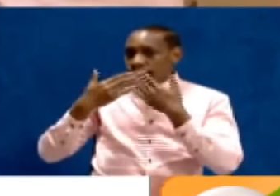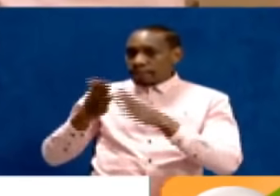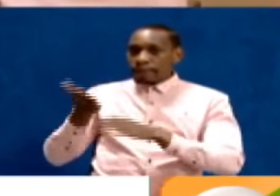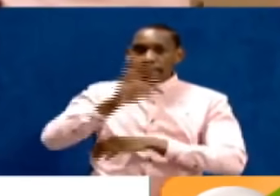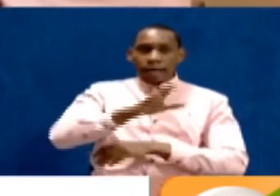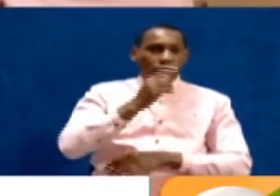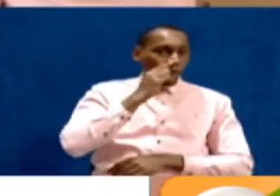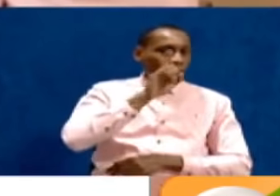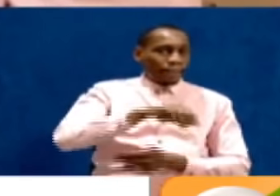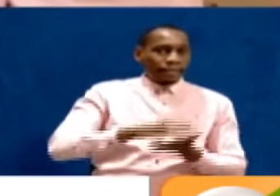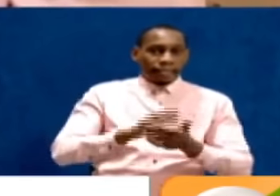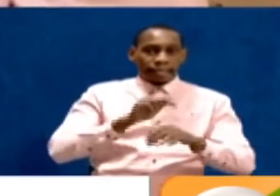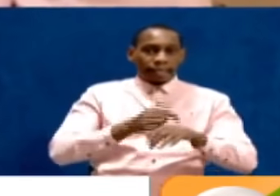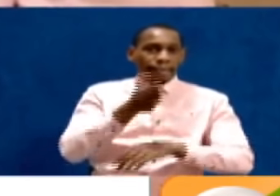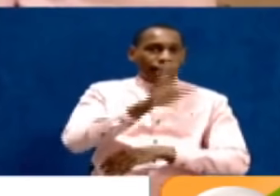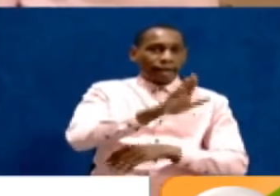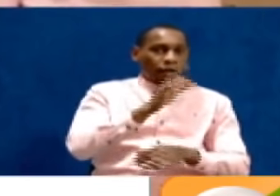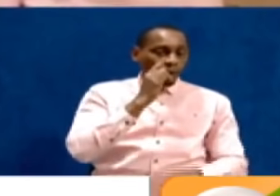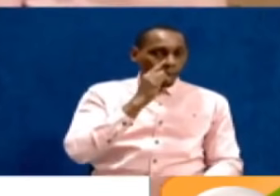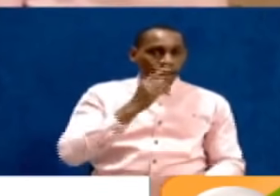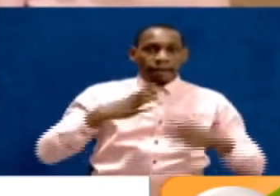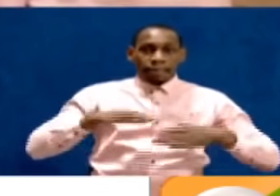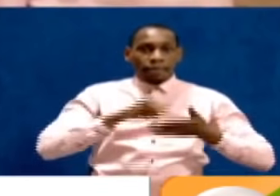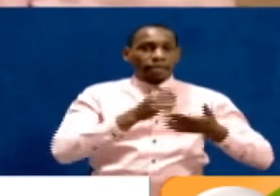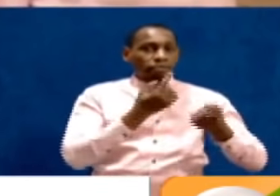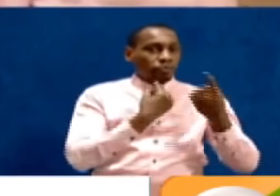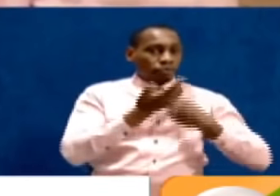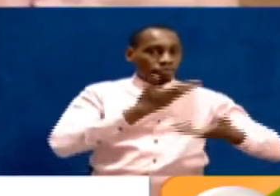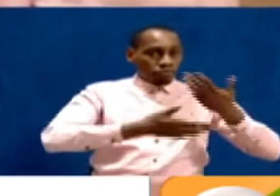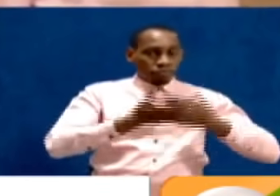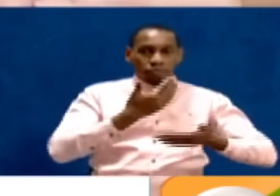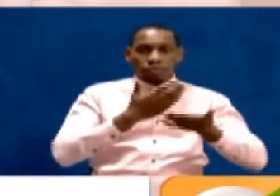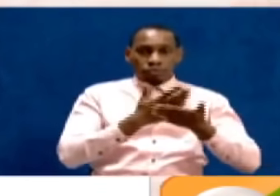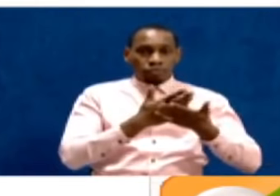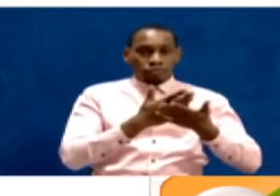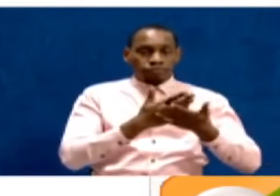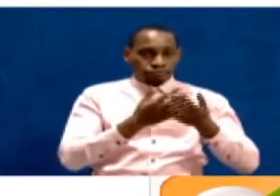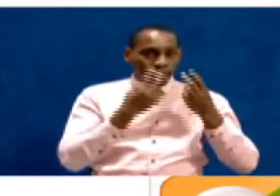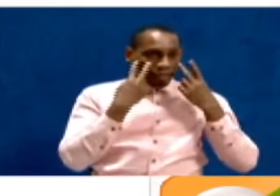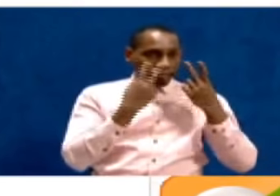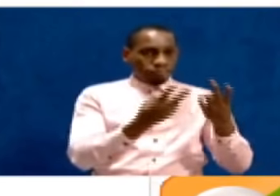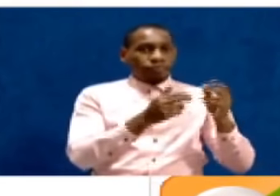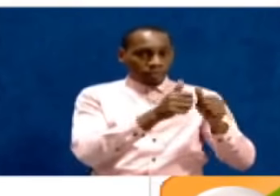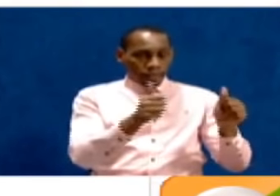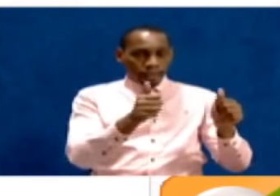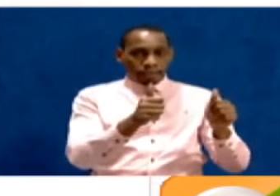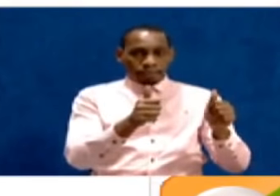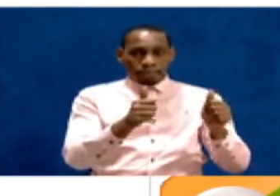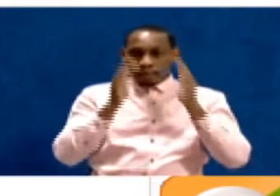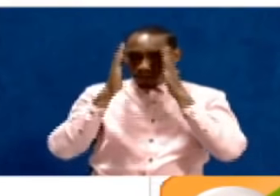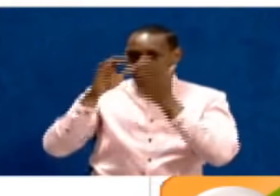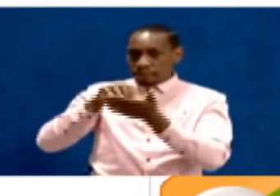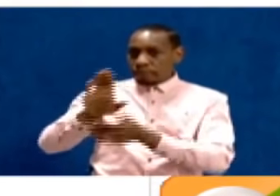home. Mm-hmm. And when you go home, the people who talk to you, who look at you as who you are, they don't look at your